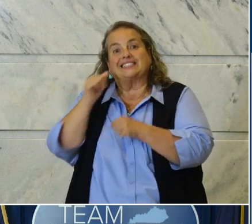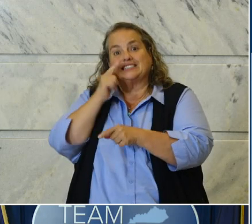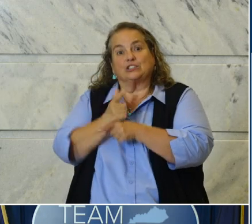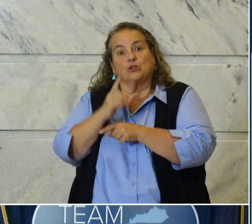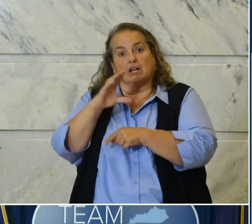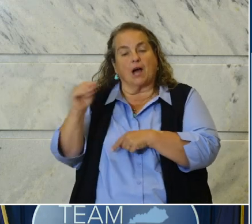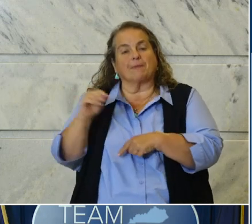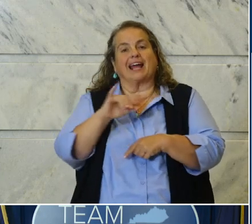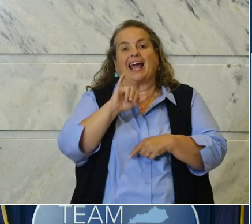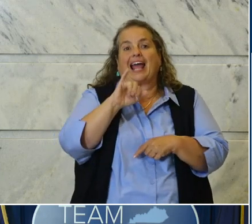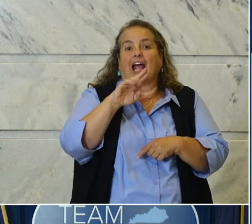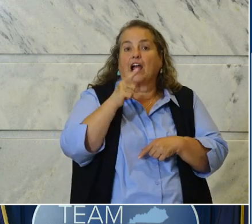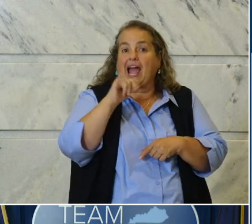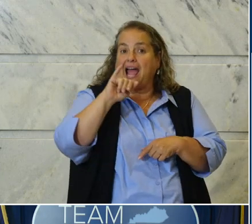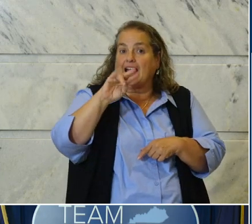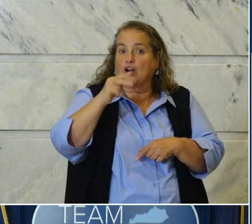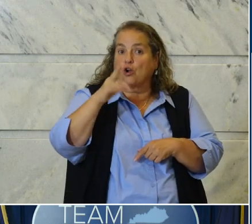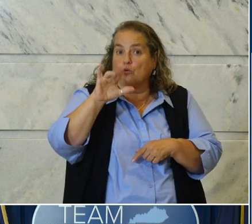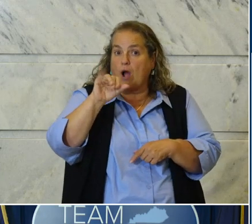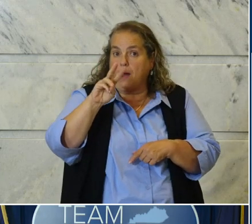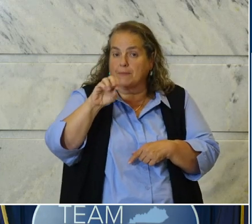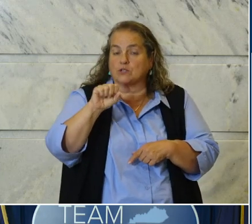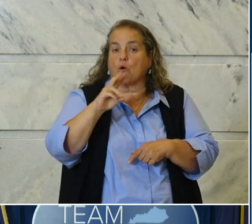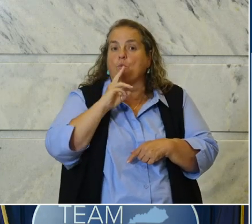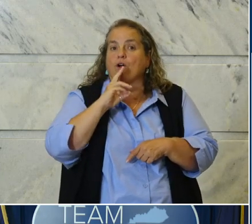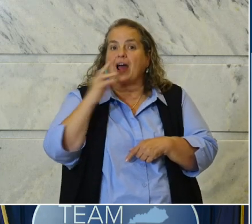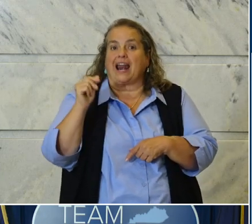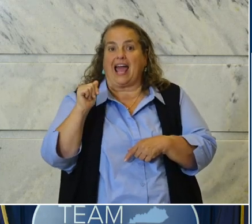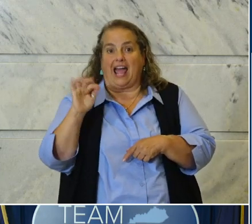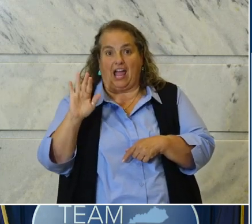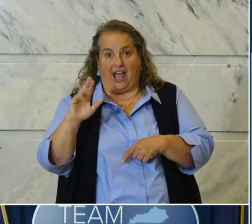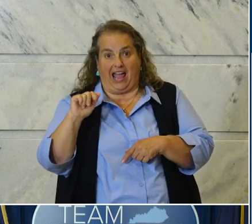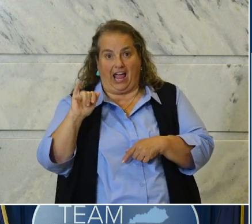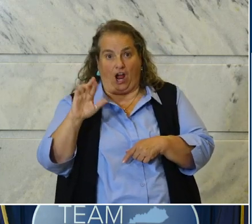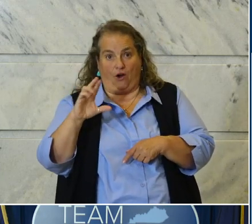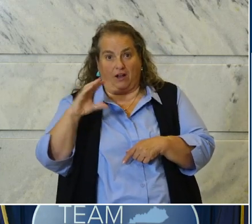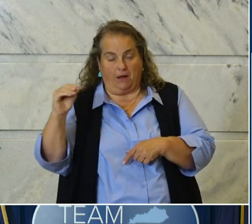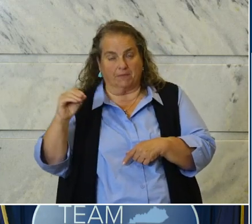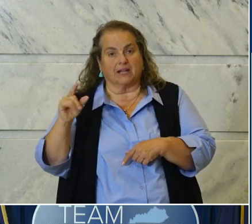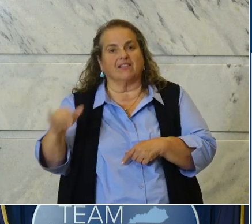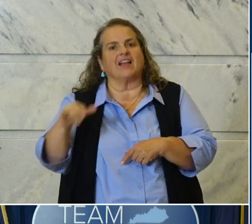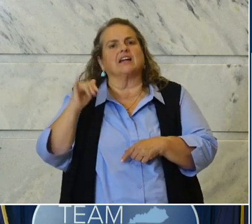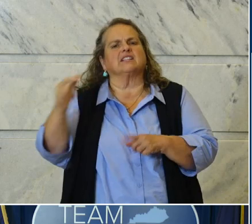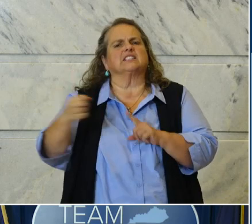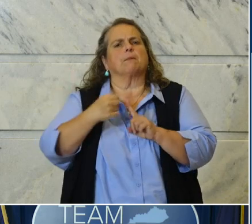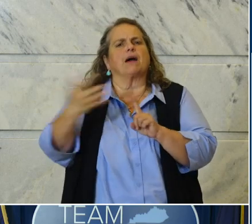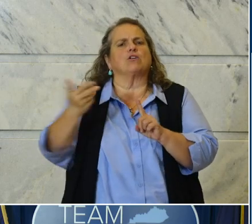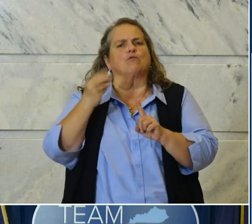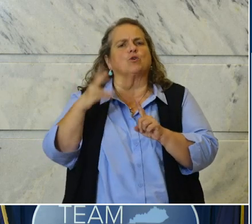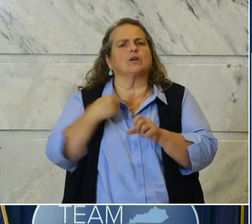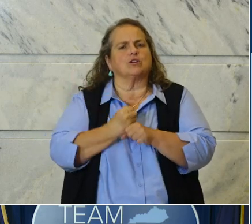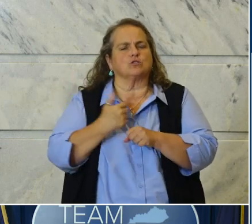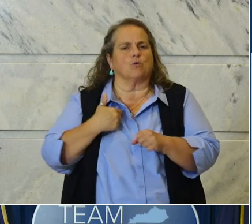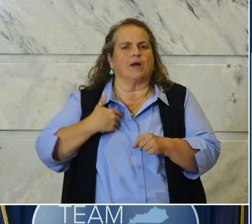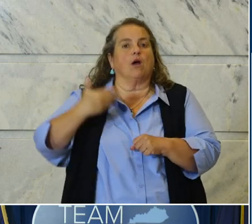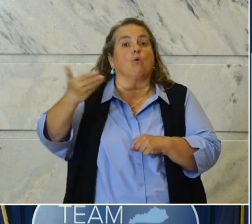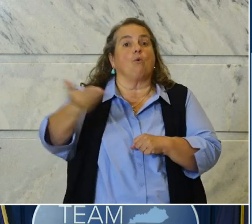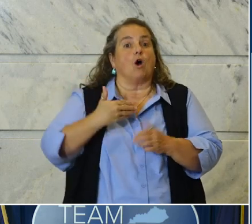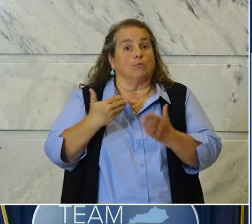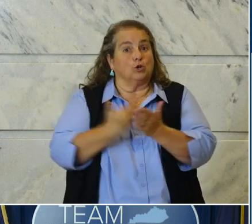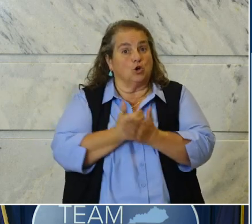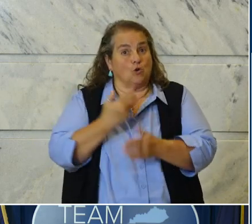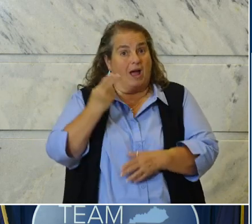Air Equipment, also in Hickory, and has expanded and diversified its business over recent years. We welcome this new HVAC